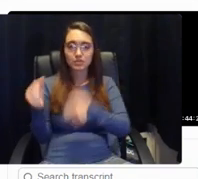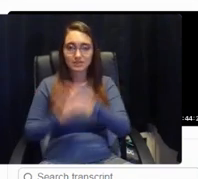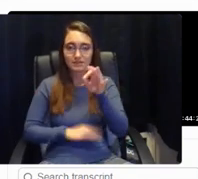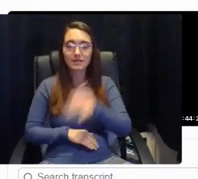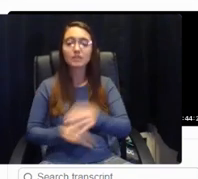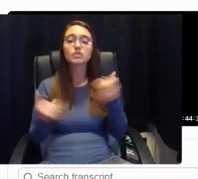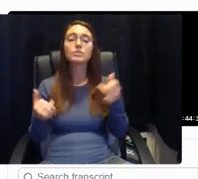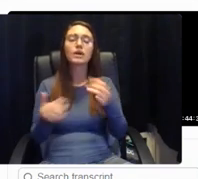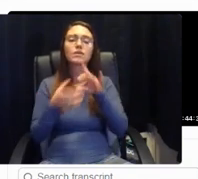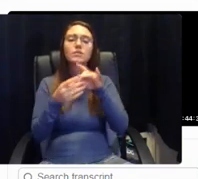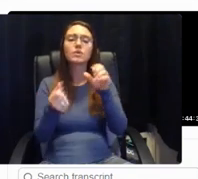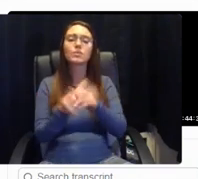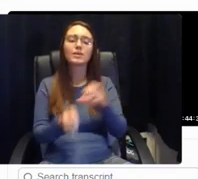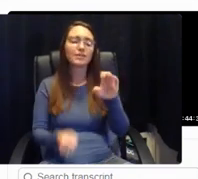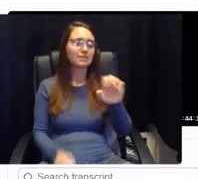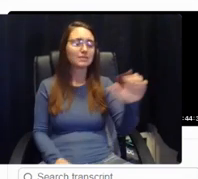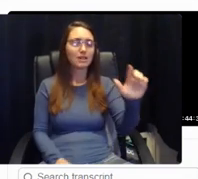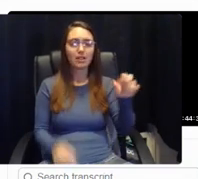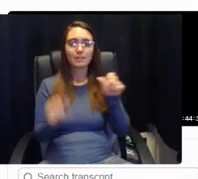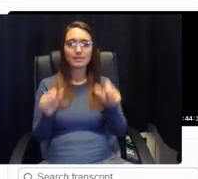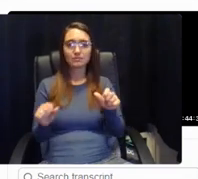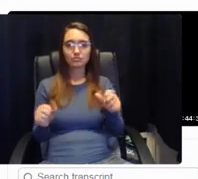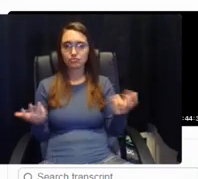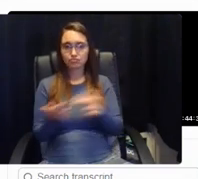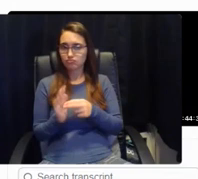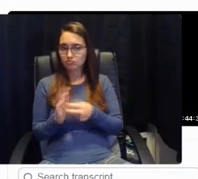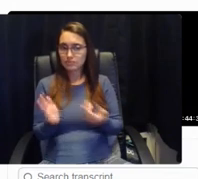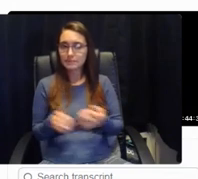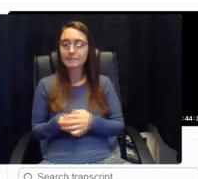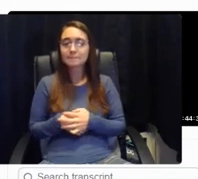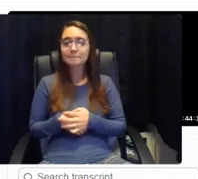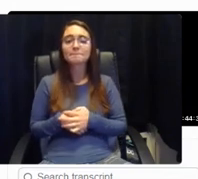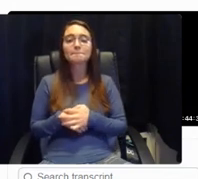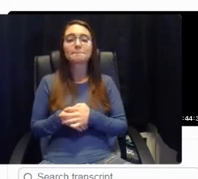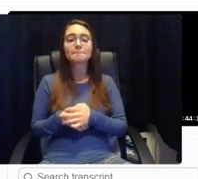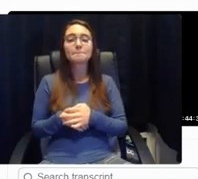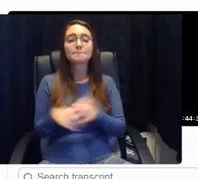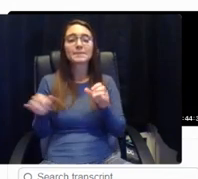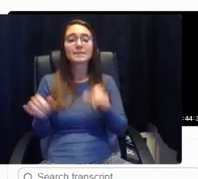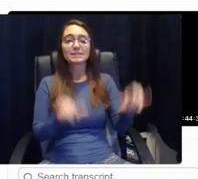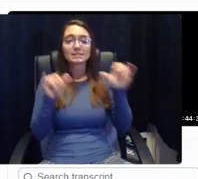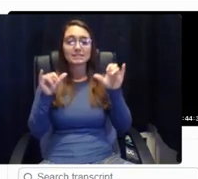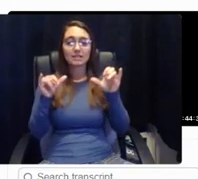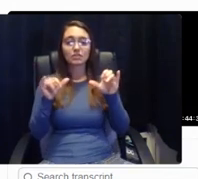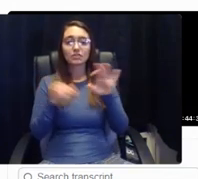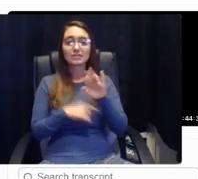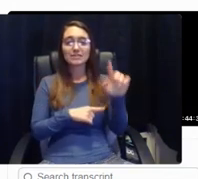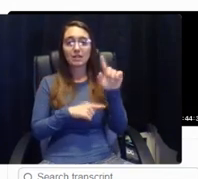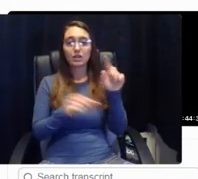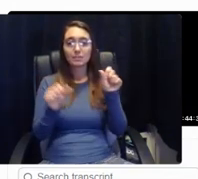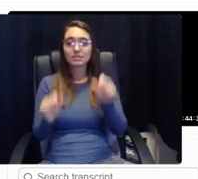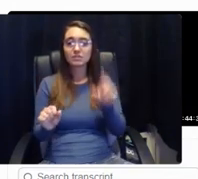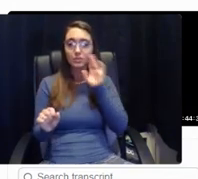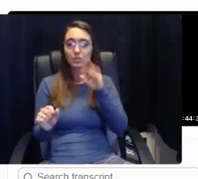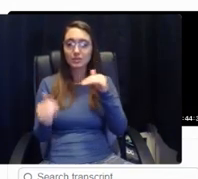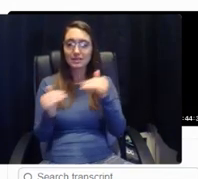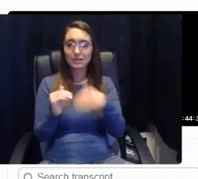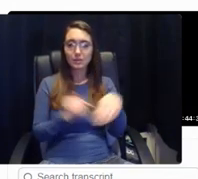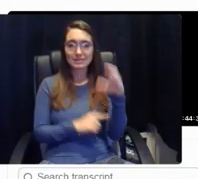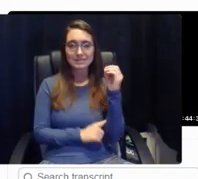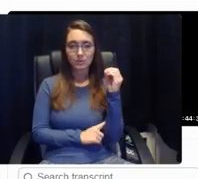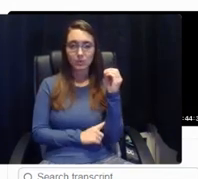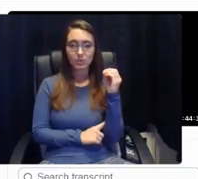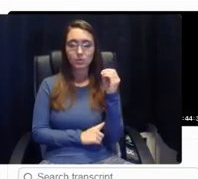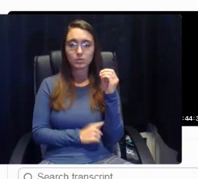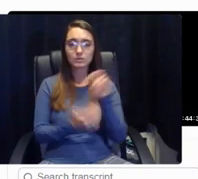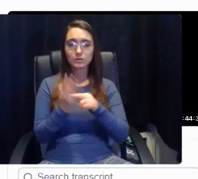cell potential? It is the standard cell potential with 0 right here, indicating that the standard potential